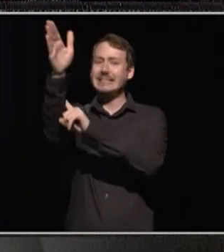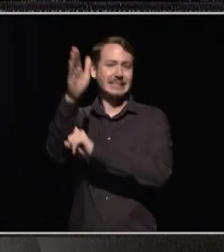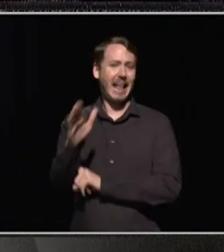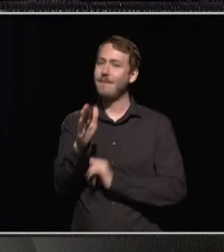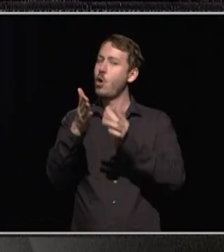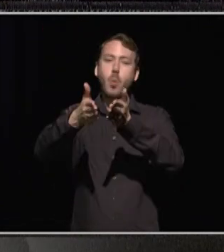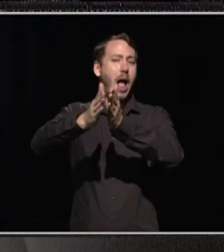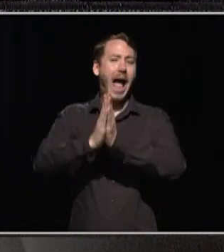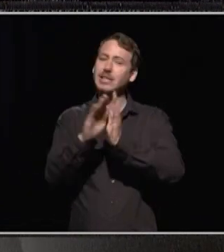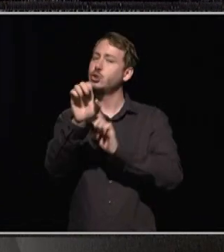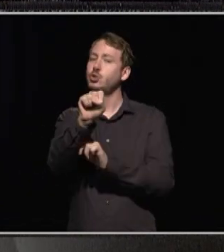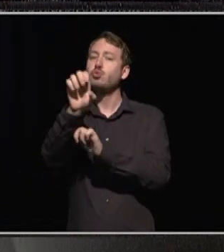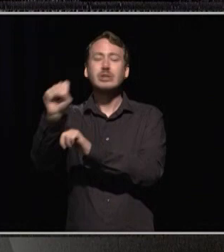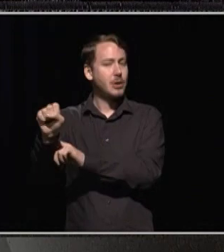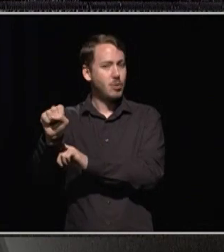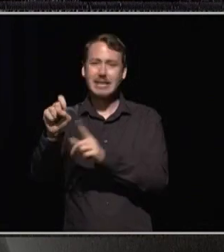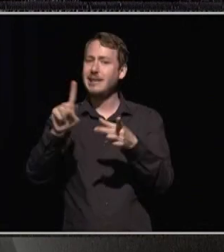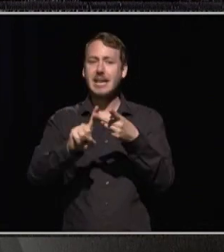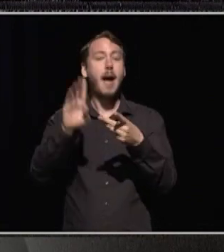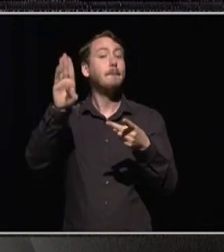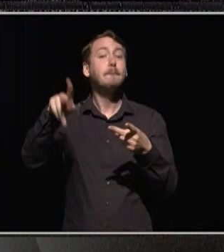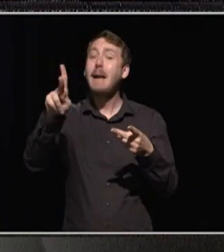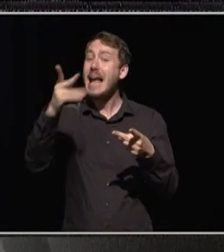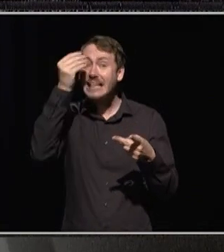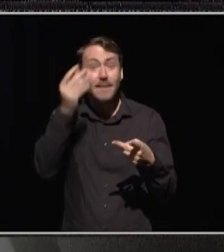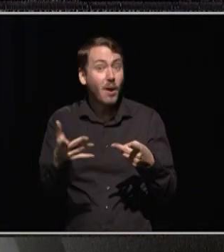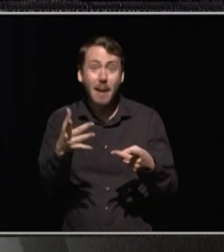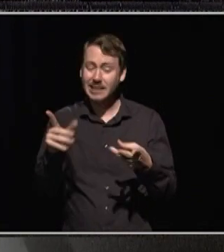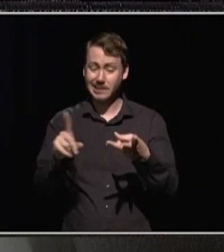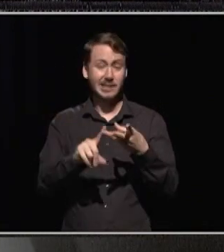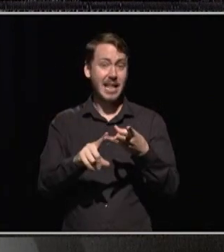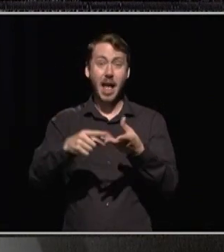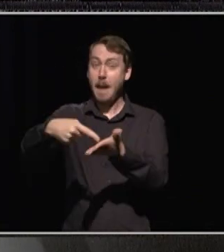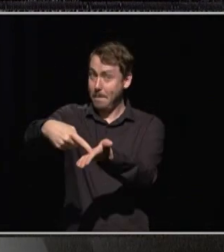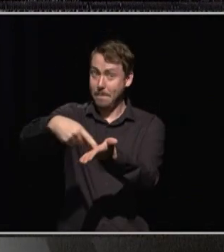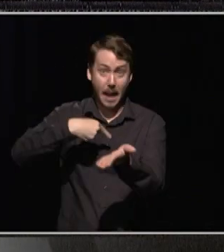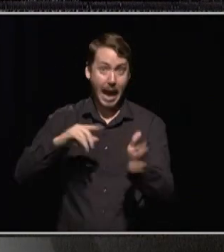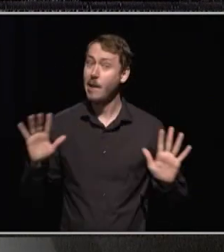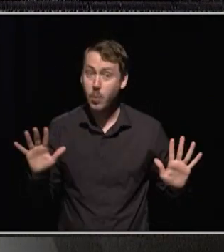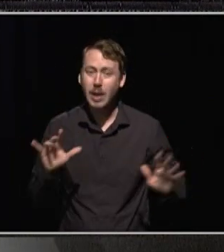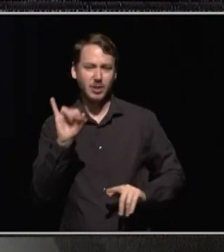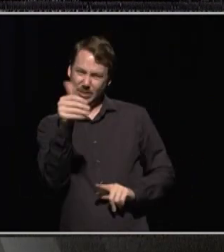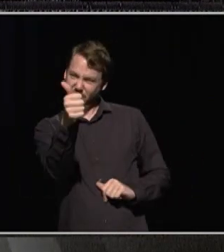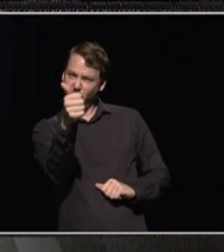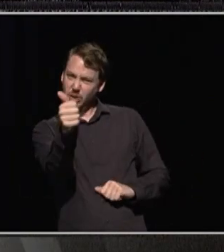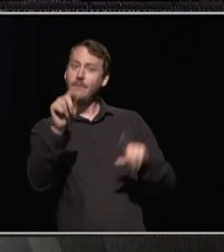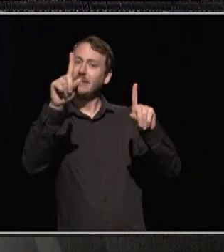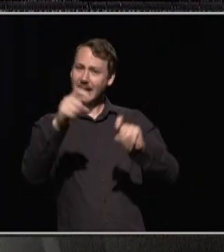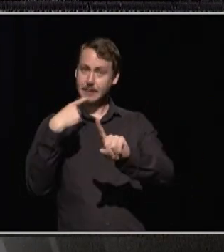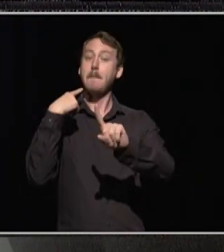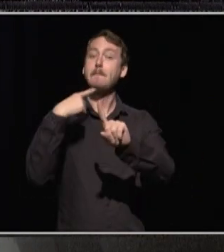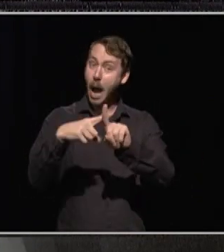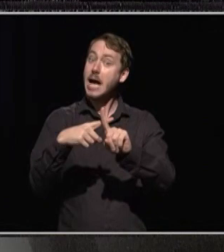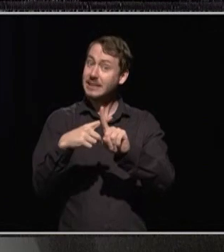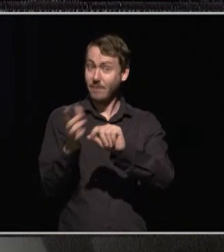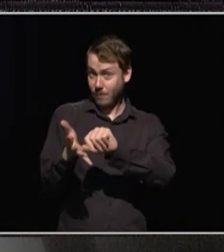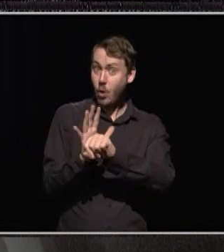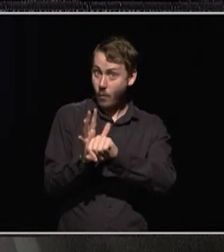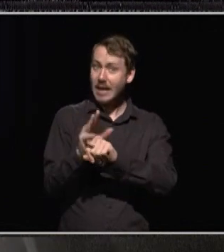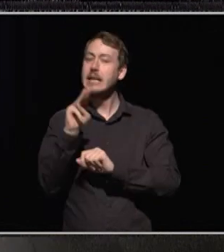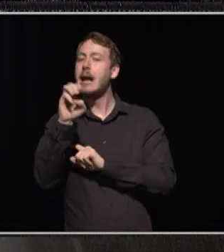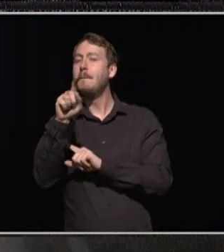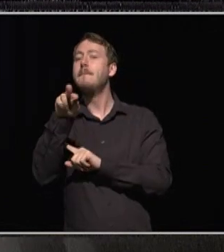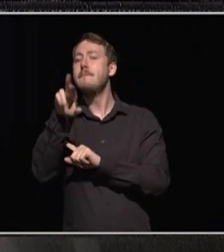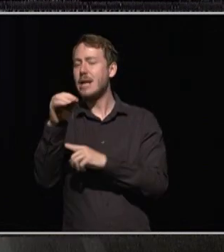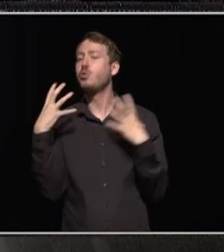Most importantly, staff will not ask for a payment. If you've tested positive for COVID-19, Metro Health will ask you to provide